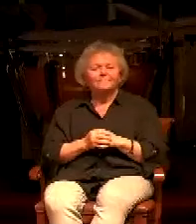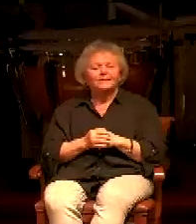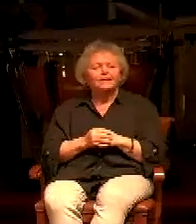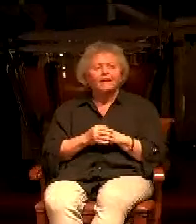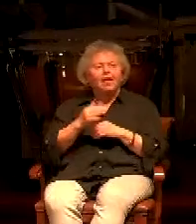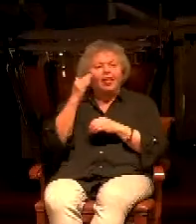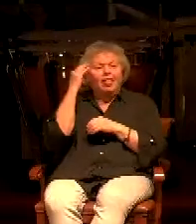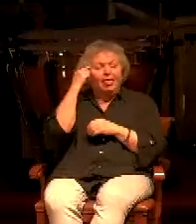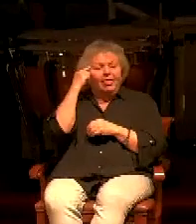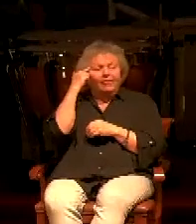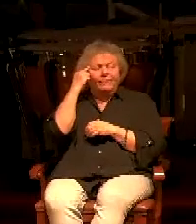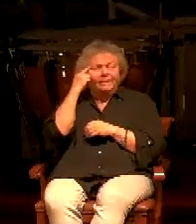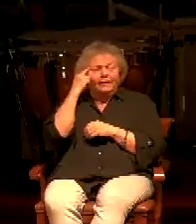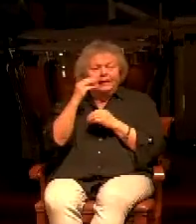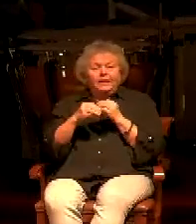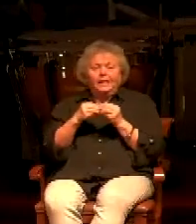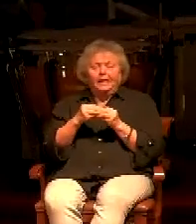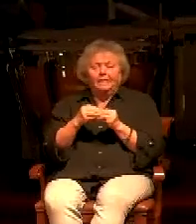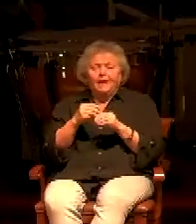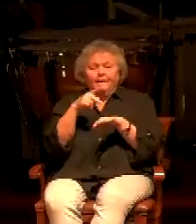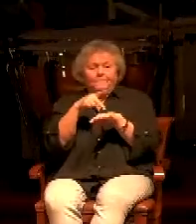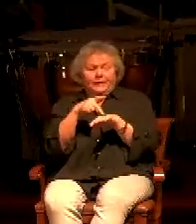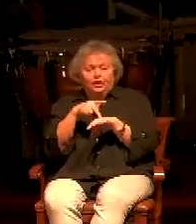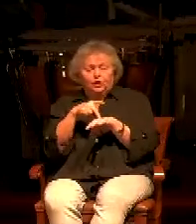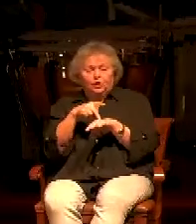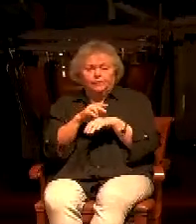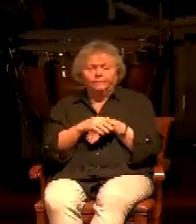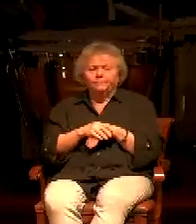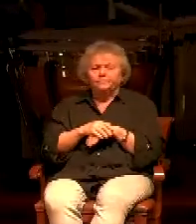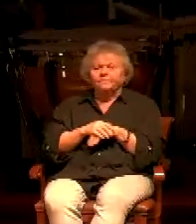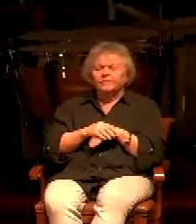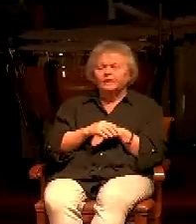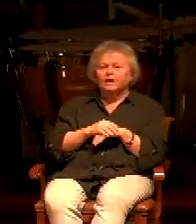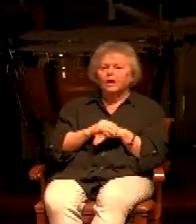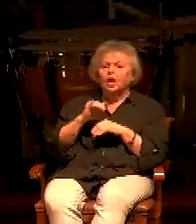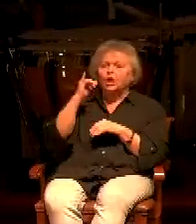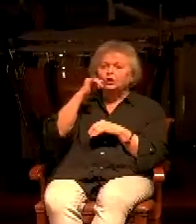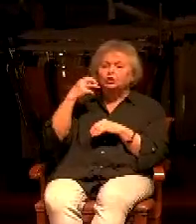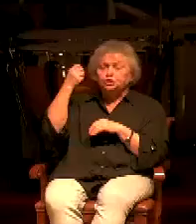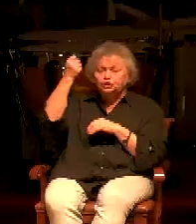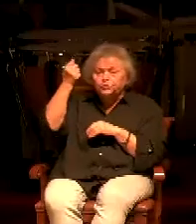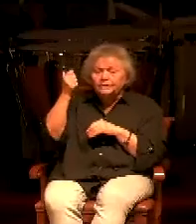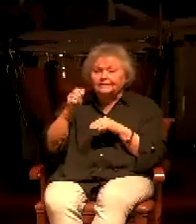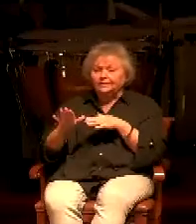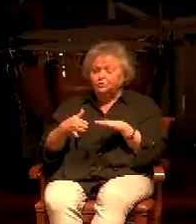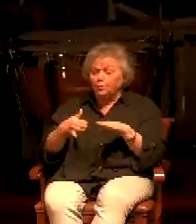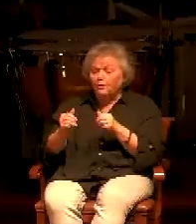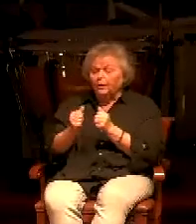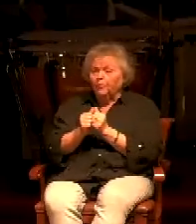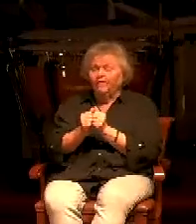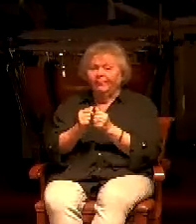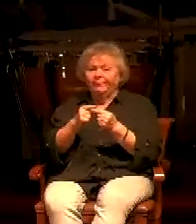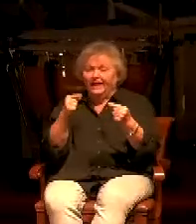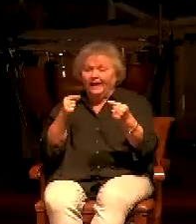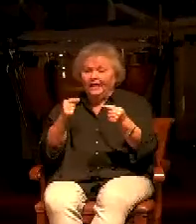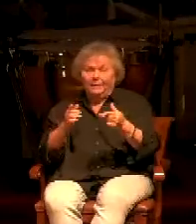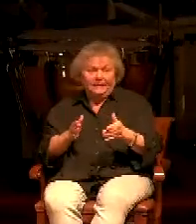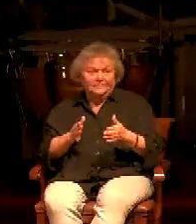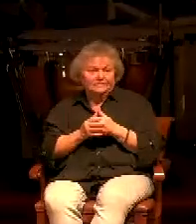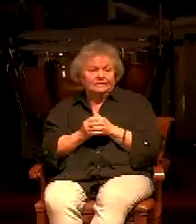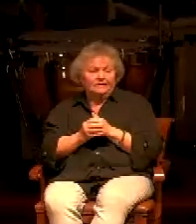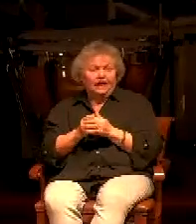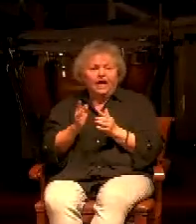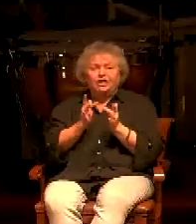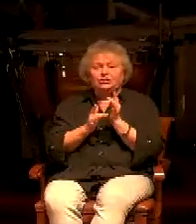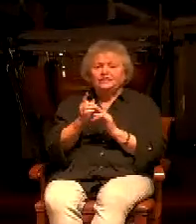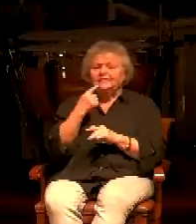Peter is in the garden with Jesus. The soldiers come down the lane. Judas is walking with the enemy. Jesus is standing up saying, I'm the one you want. Leave